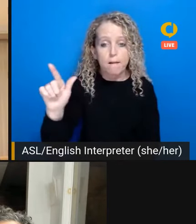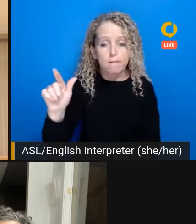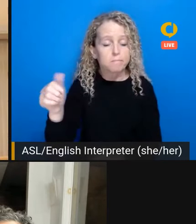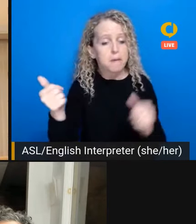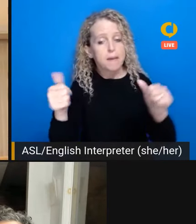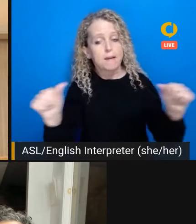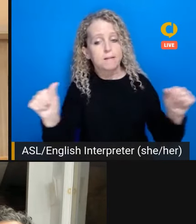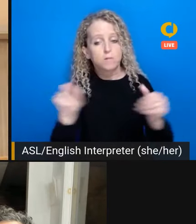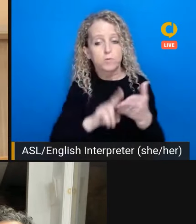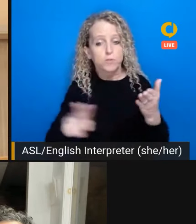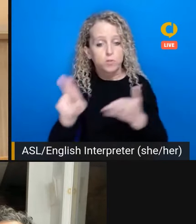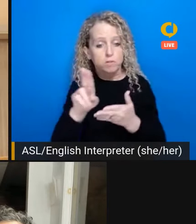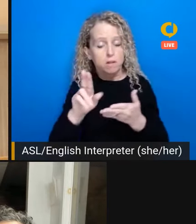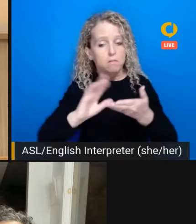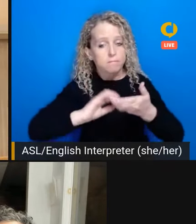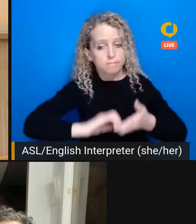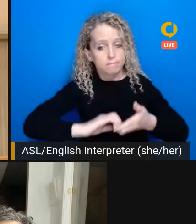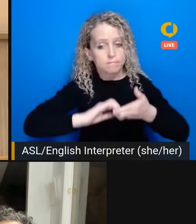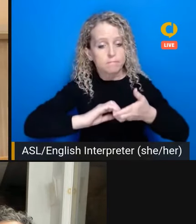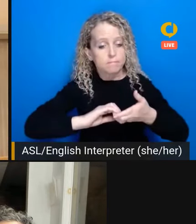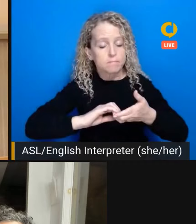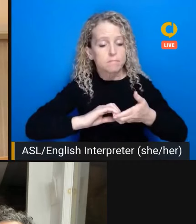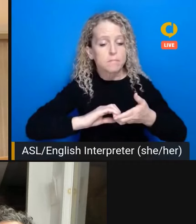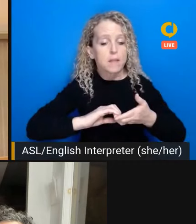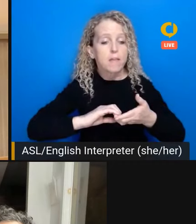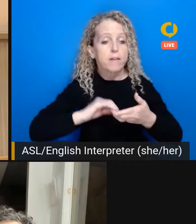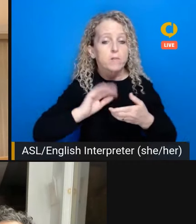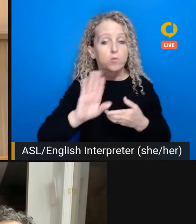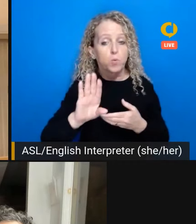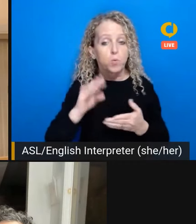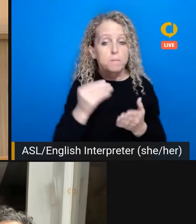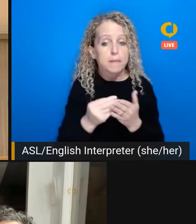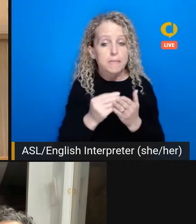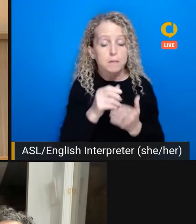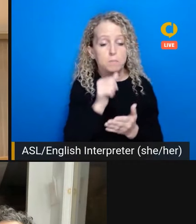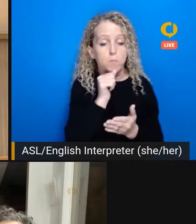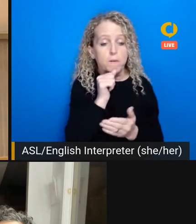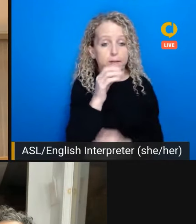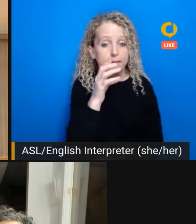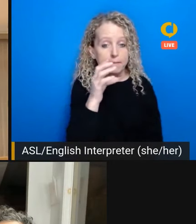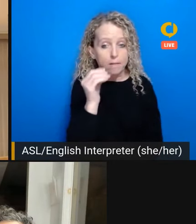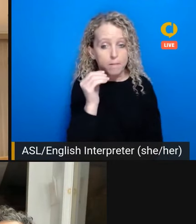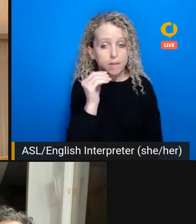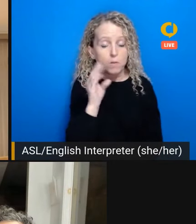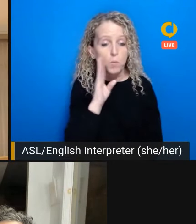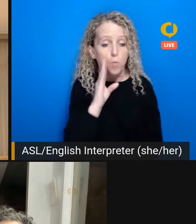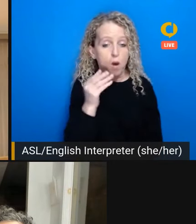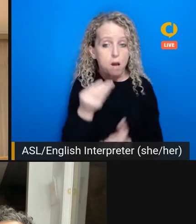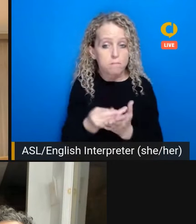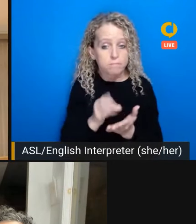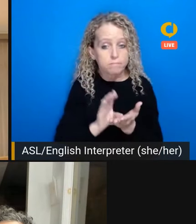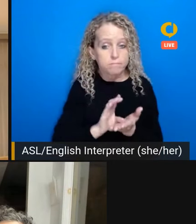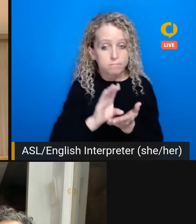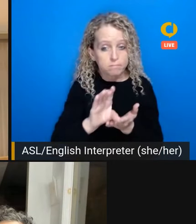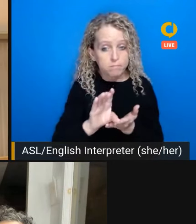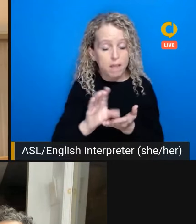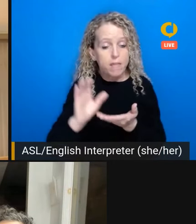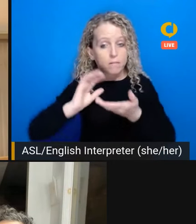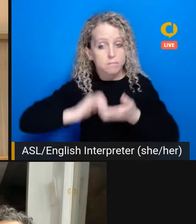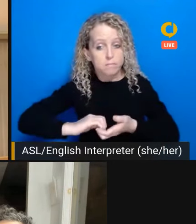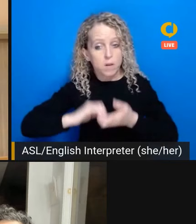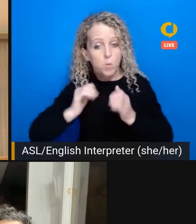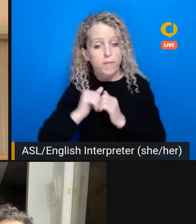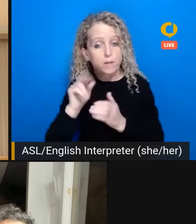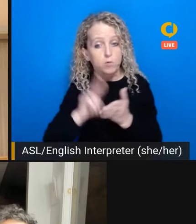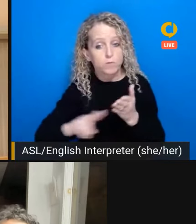and basically whatever money your private company wants to put into that research project with the university, the government